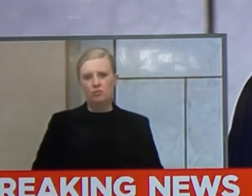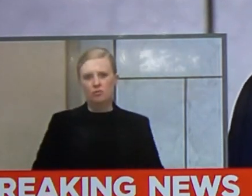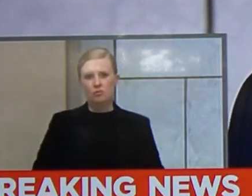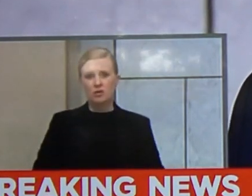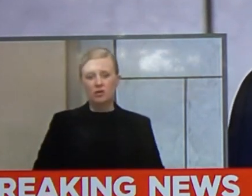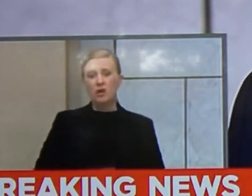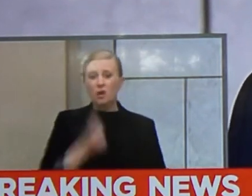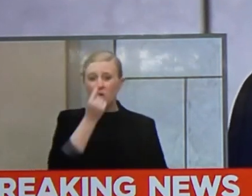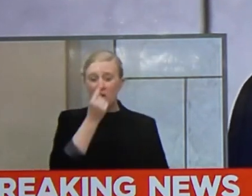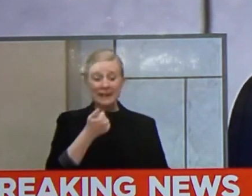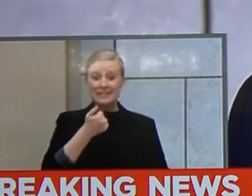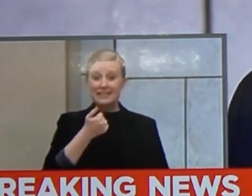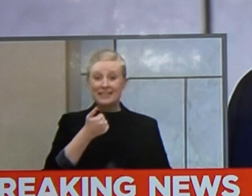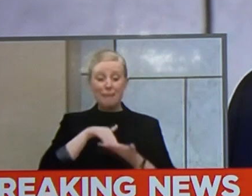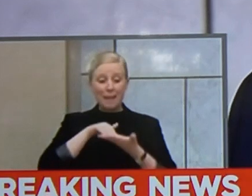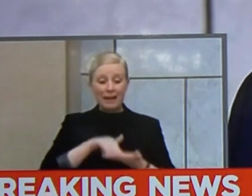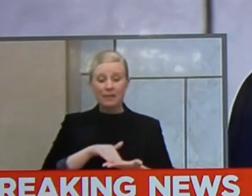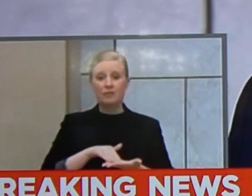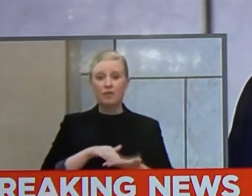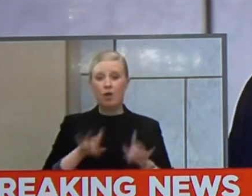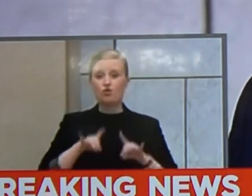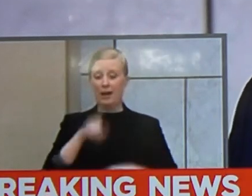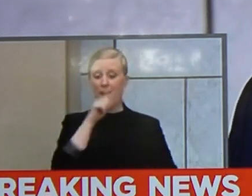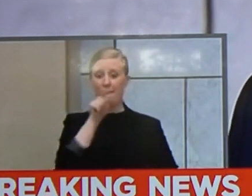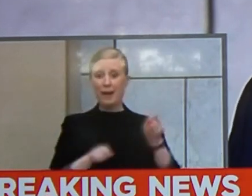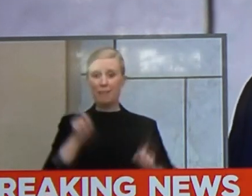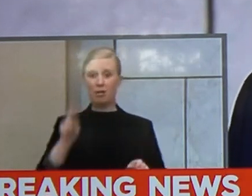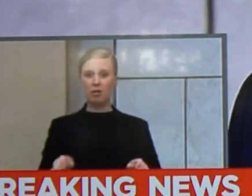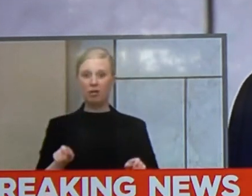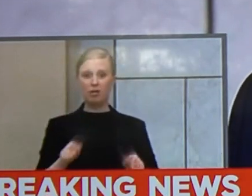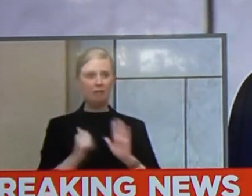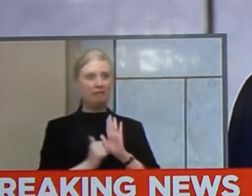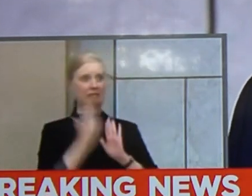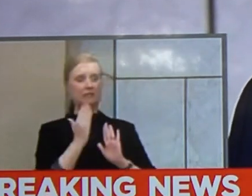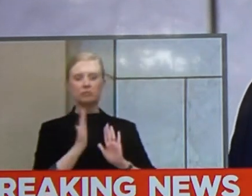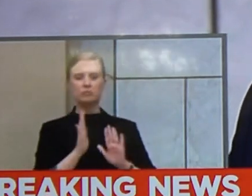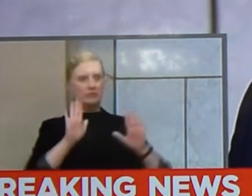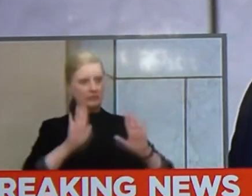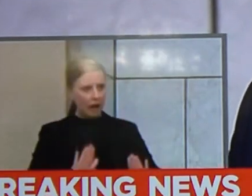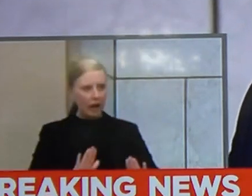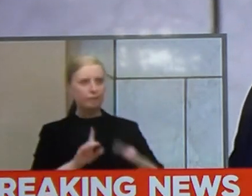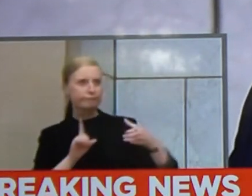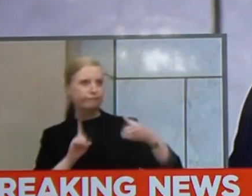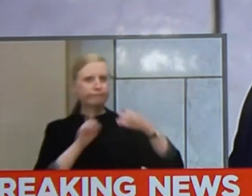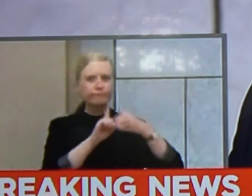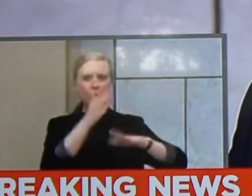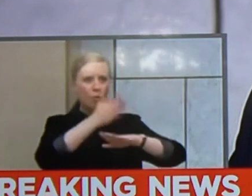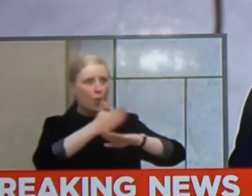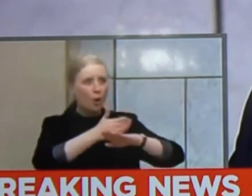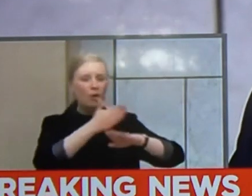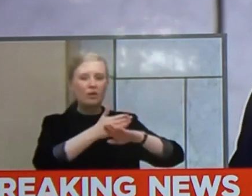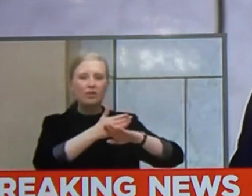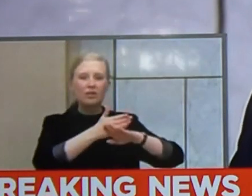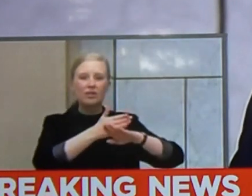million Australians so they can stay connected to their employer. This is going to save tens and tens and tens